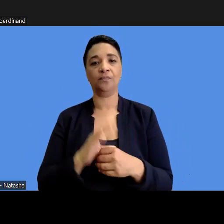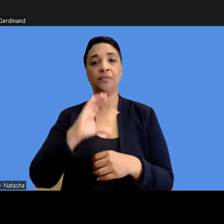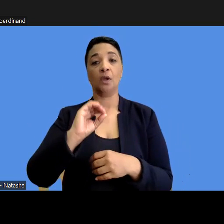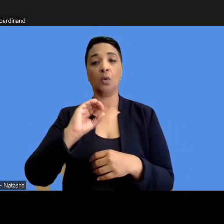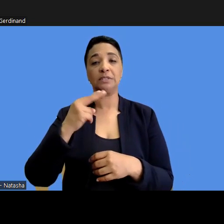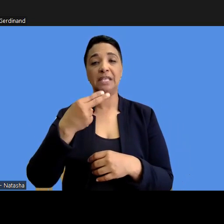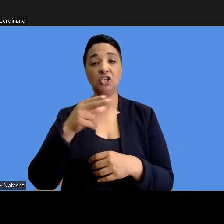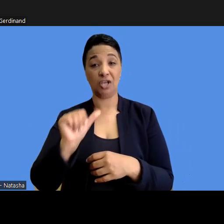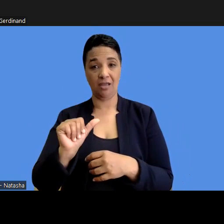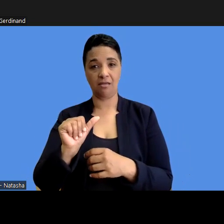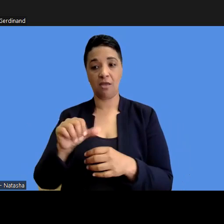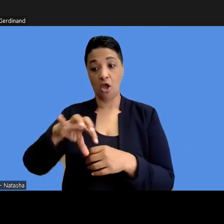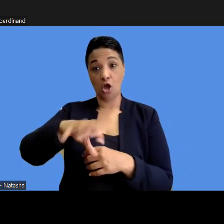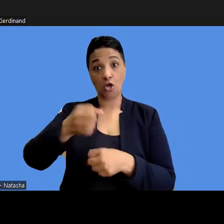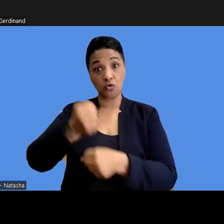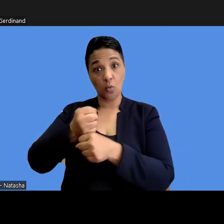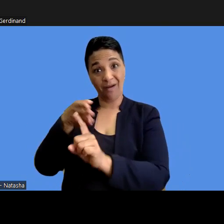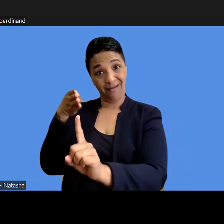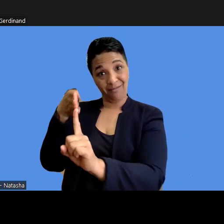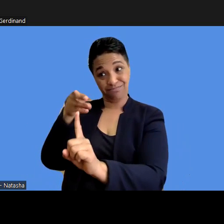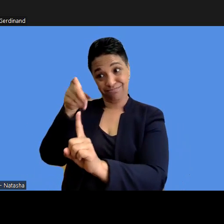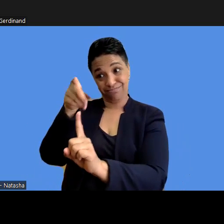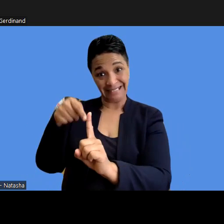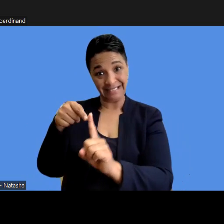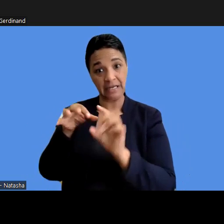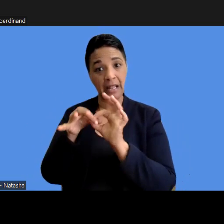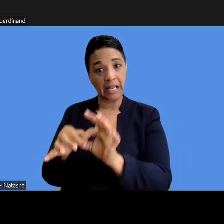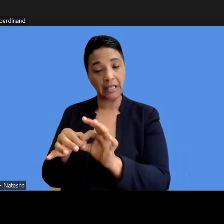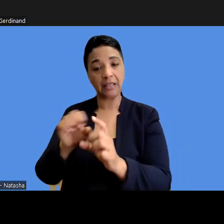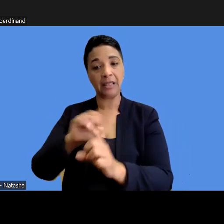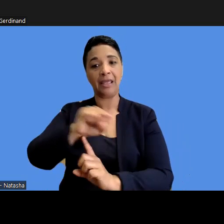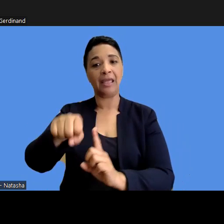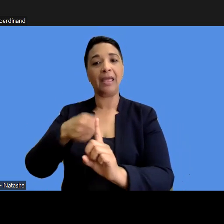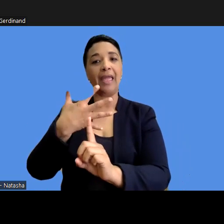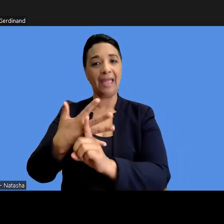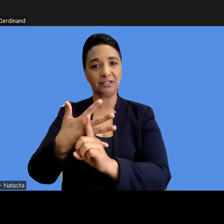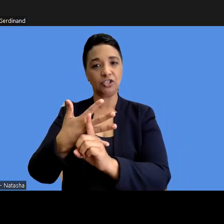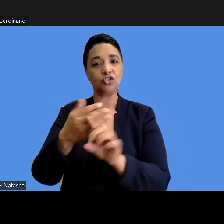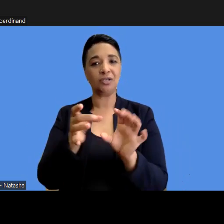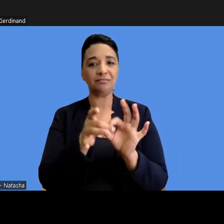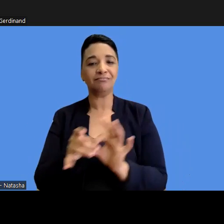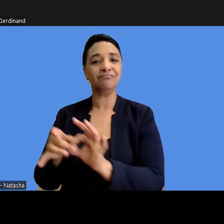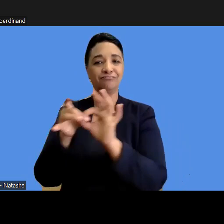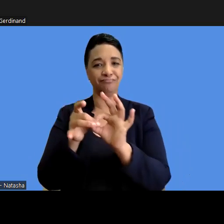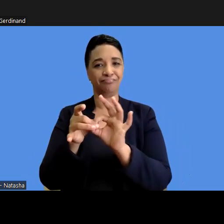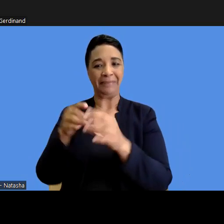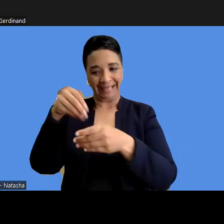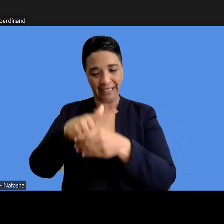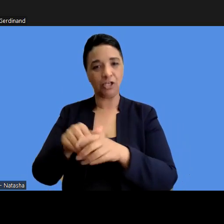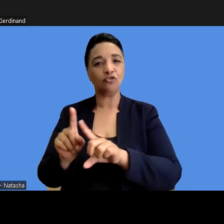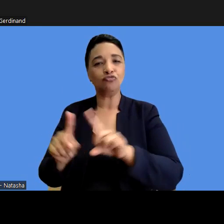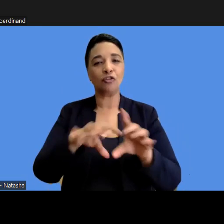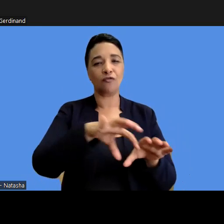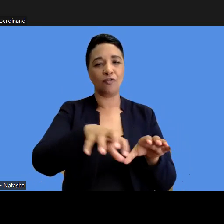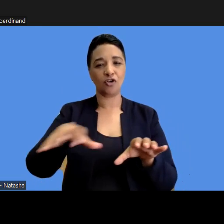offices, who are the focal point of the SGT and the intercluster coordination group in different countries. So this exercise will